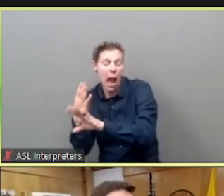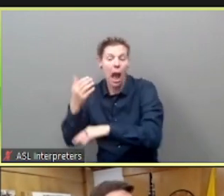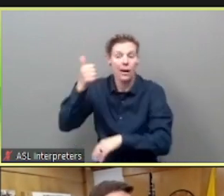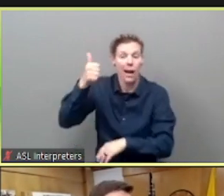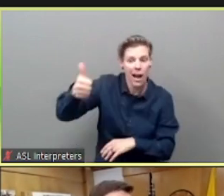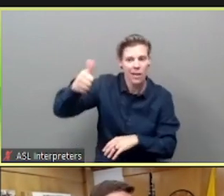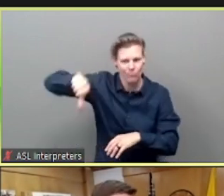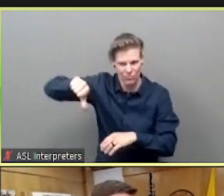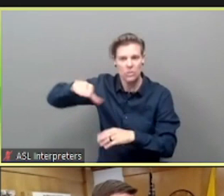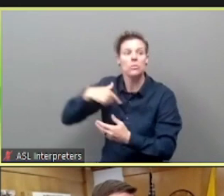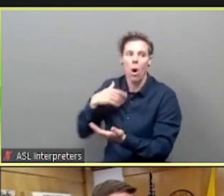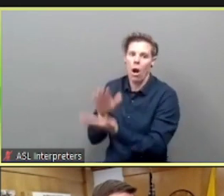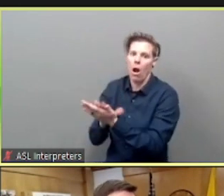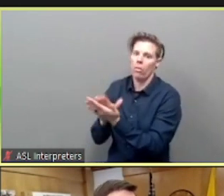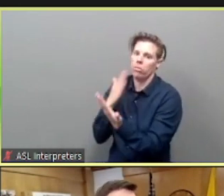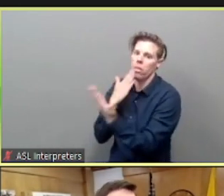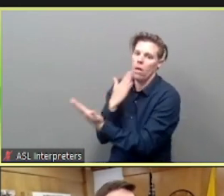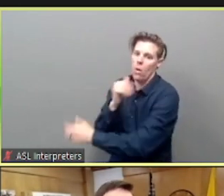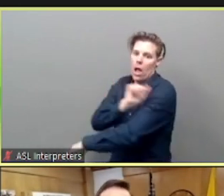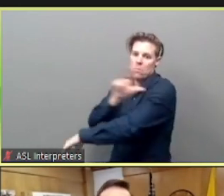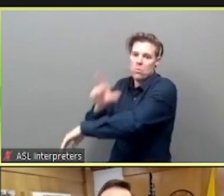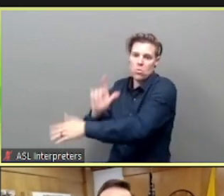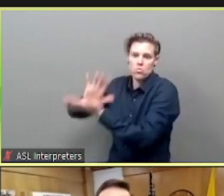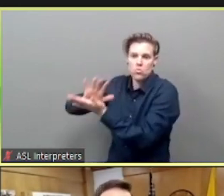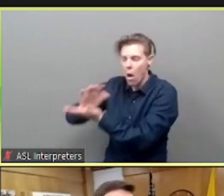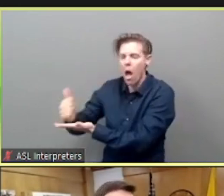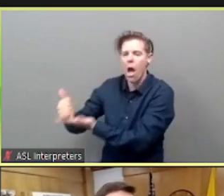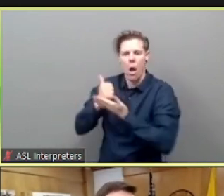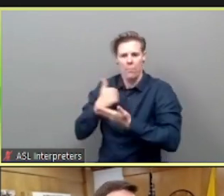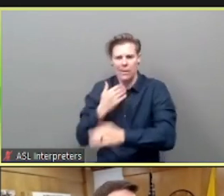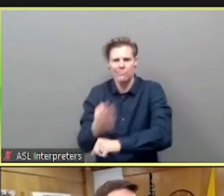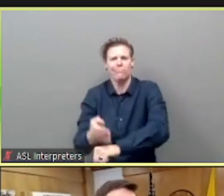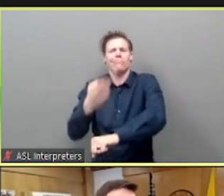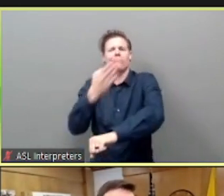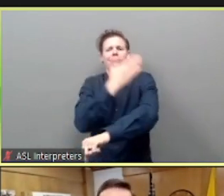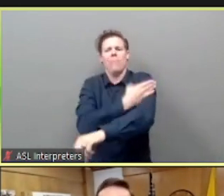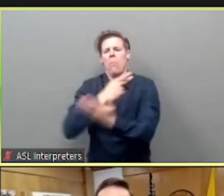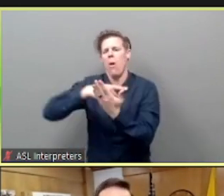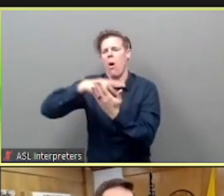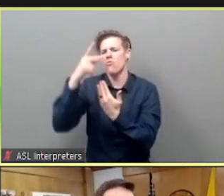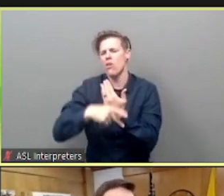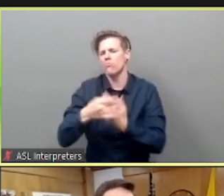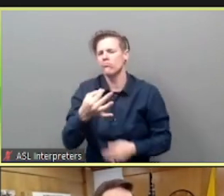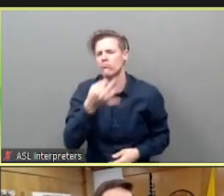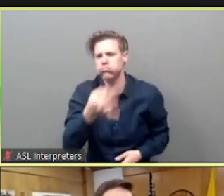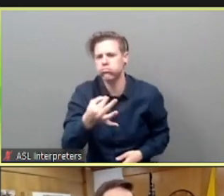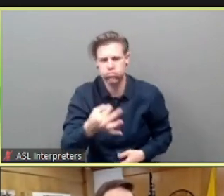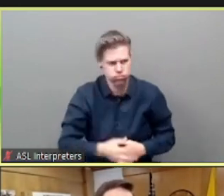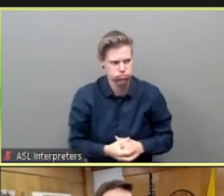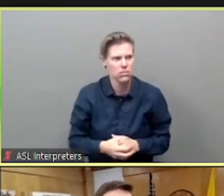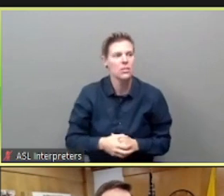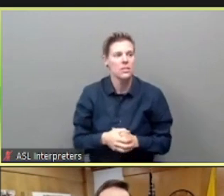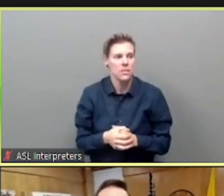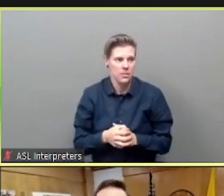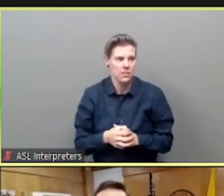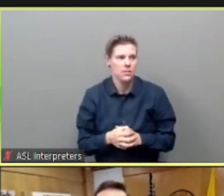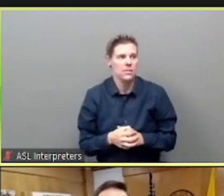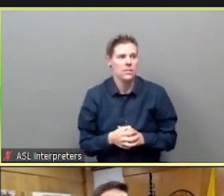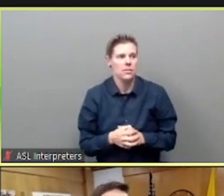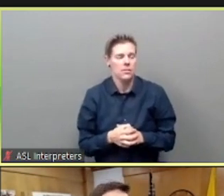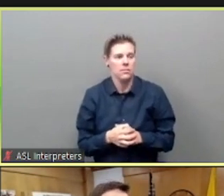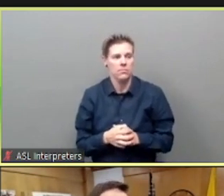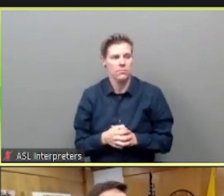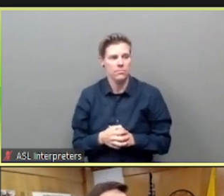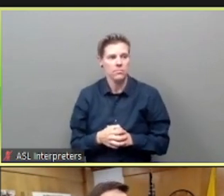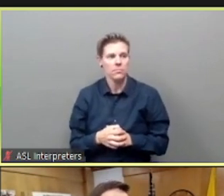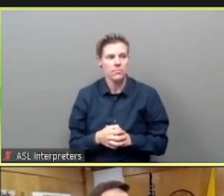to the Alamogordo folks. And they are implementing this testing program on days 1, 3,